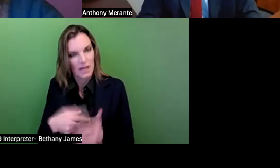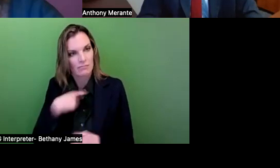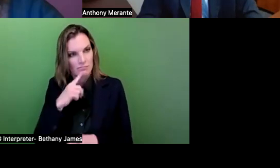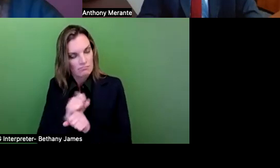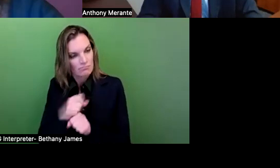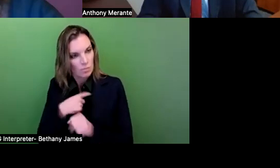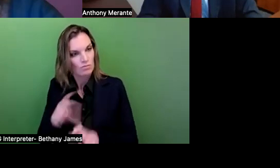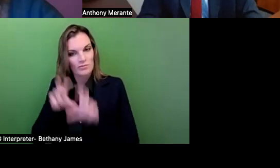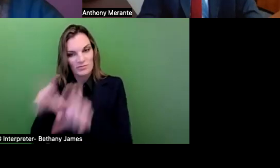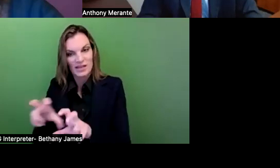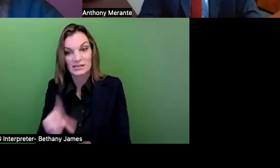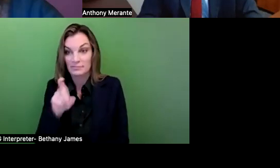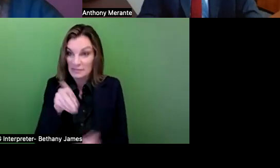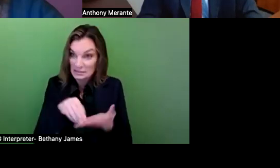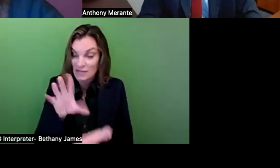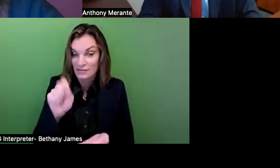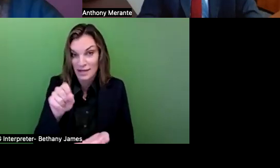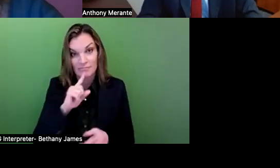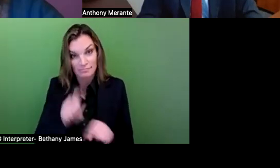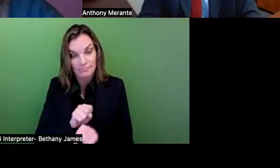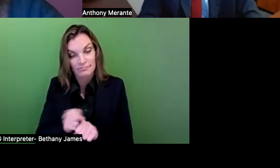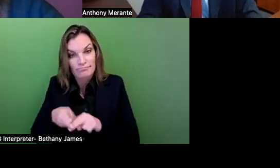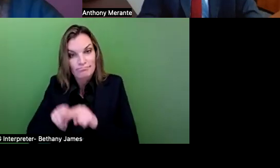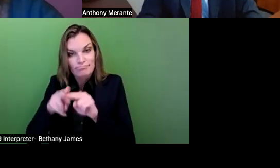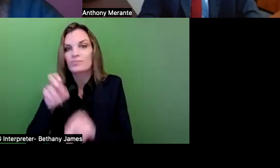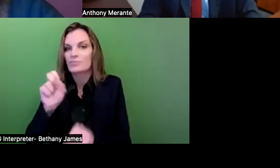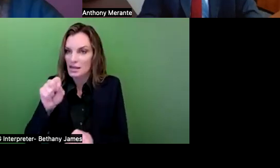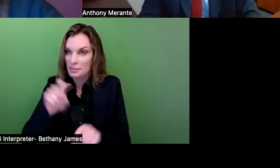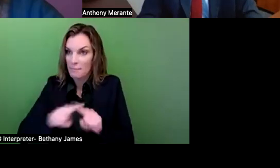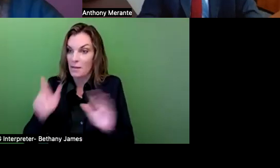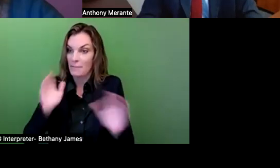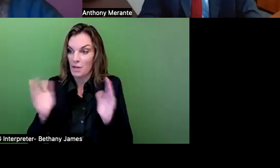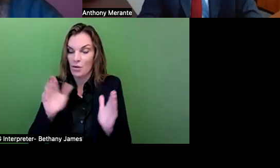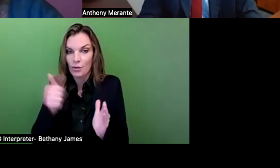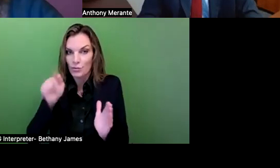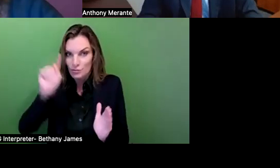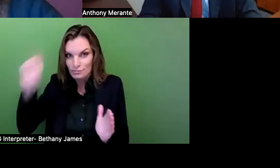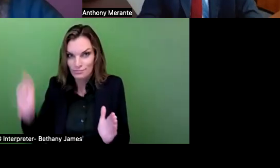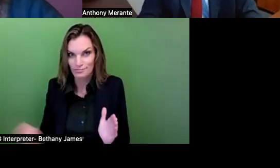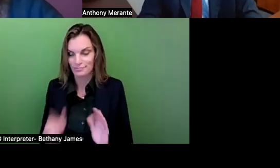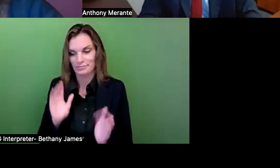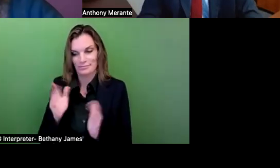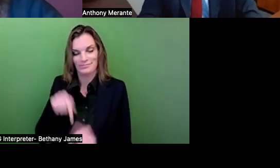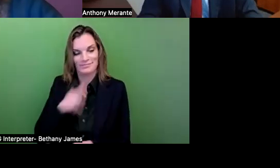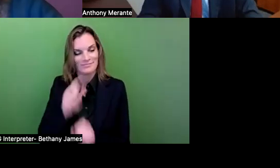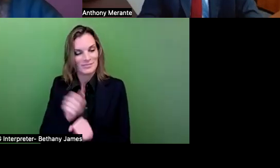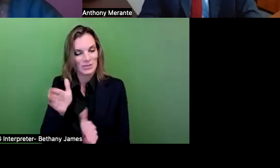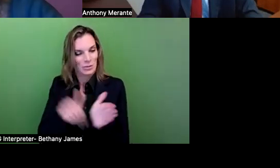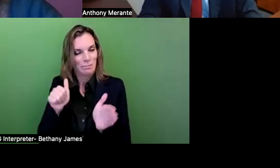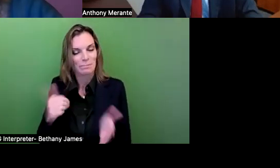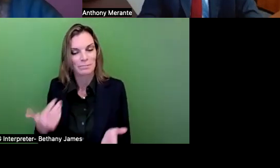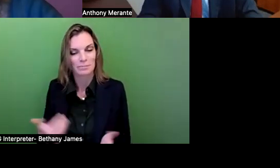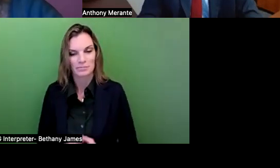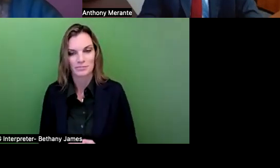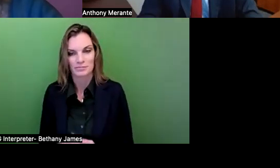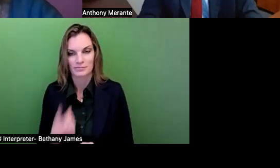it's expensive. Is it higher? It is, but it's still cheaper than anywhere else for where we live. And